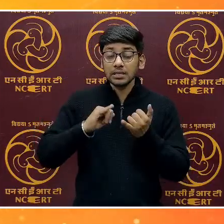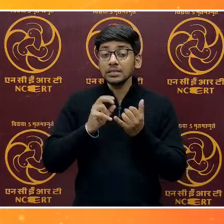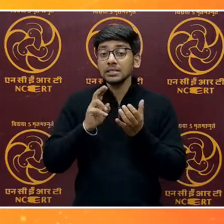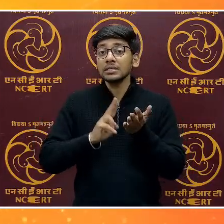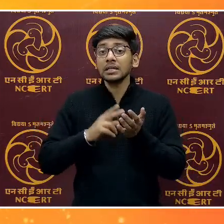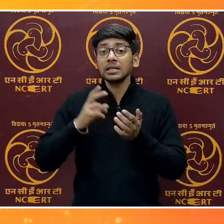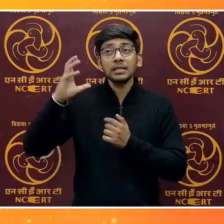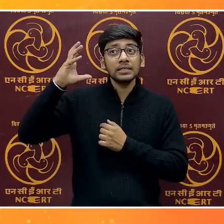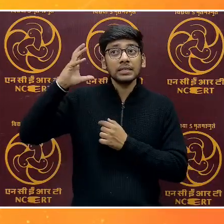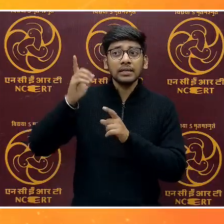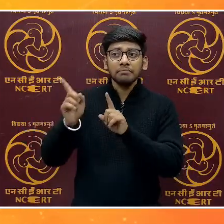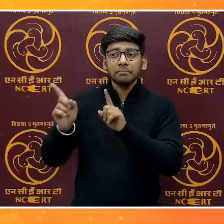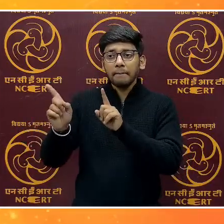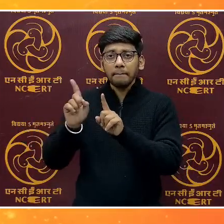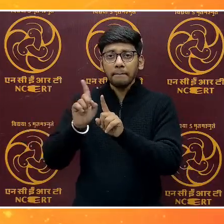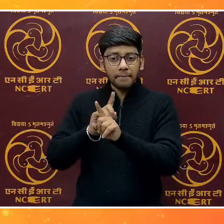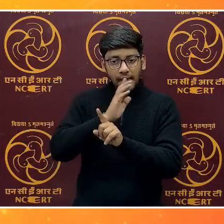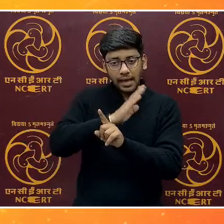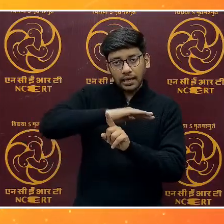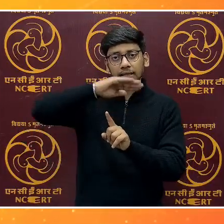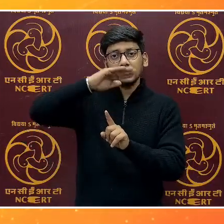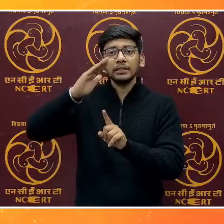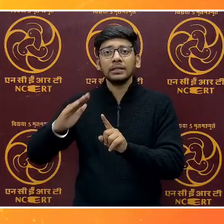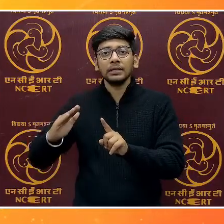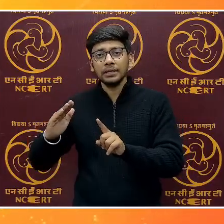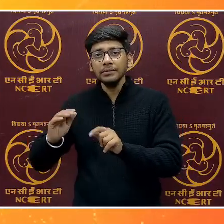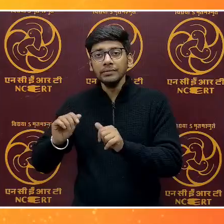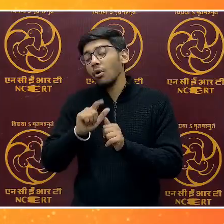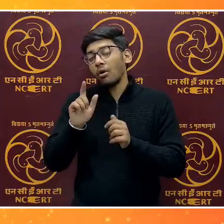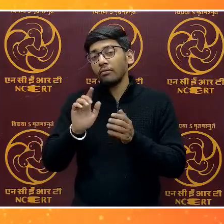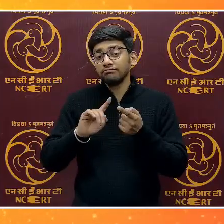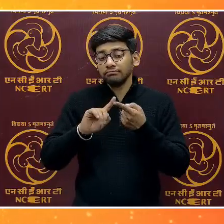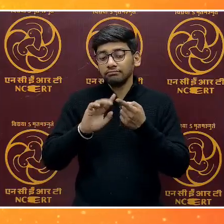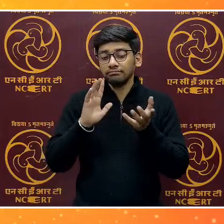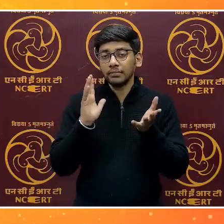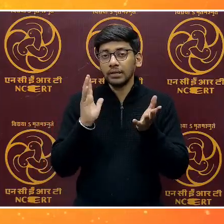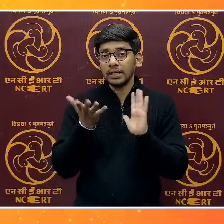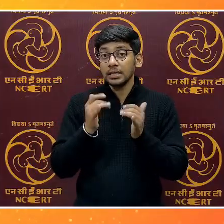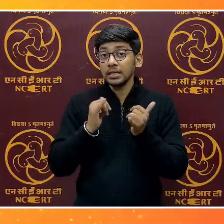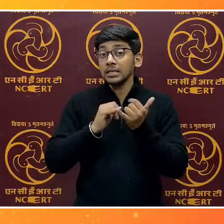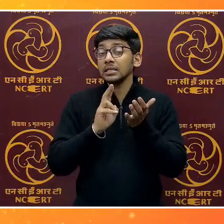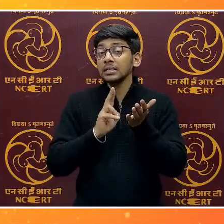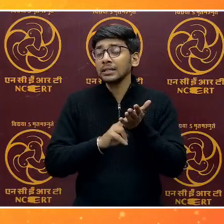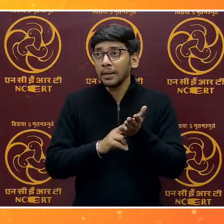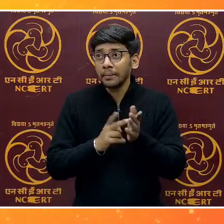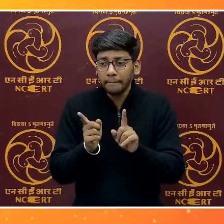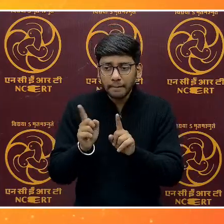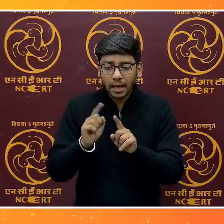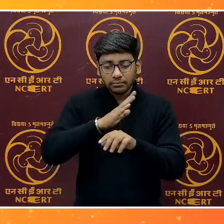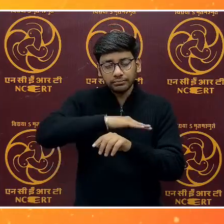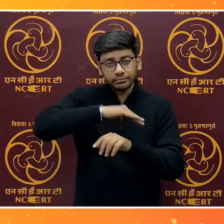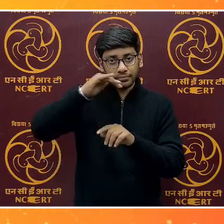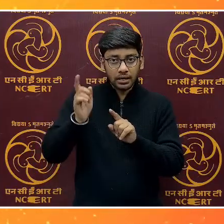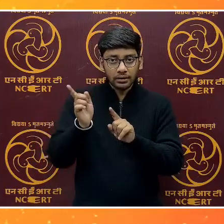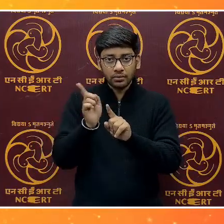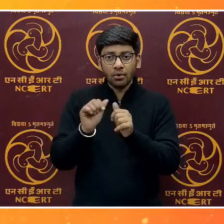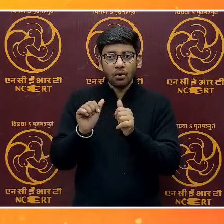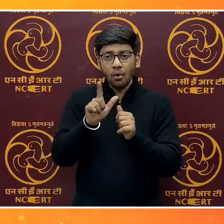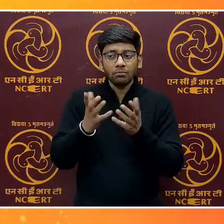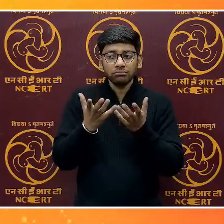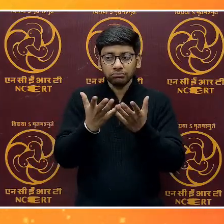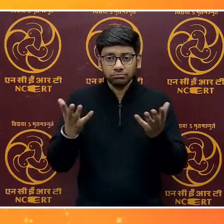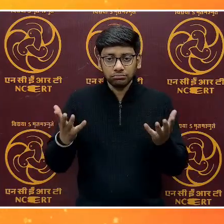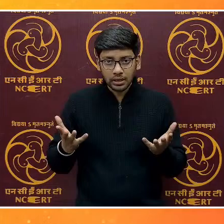goes behind the hill. And all the world, what happens when the sun goes behind the hill? Everything around